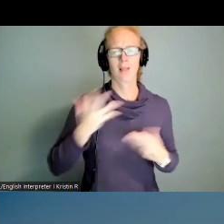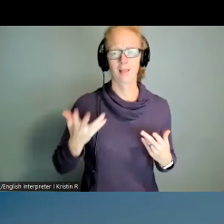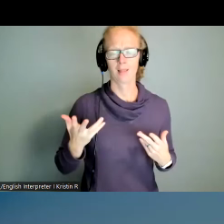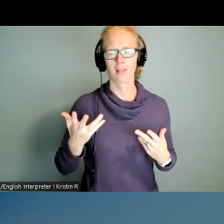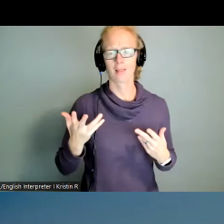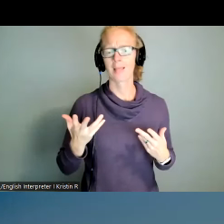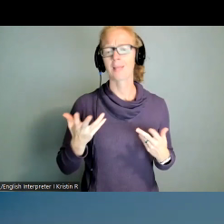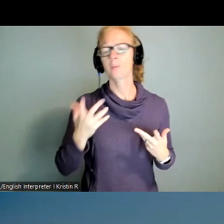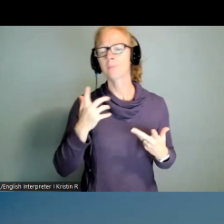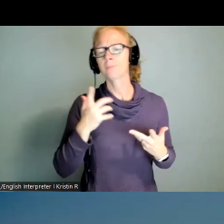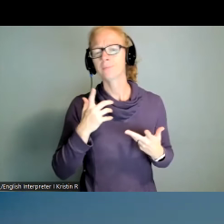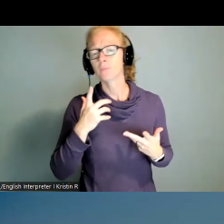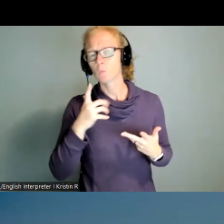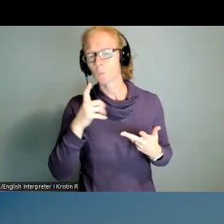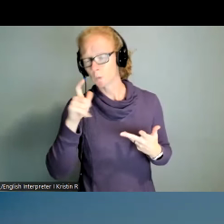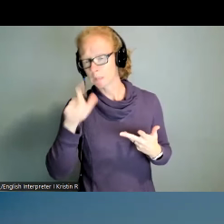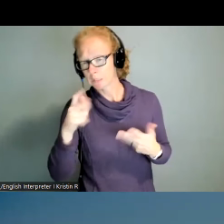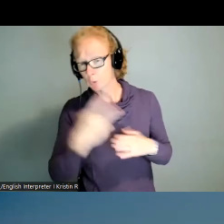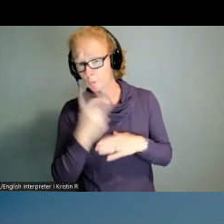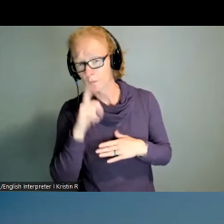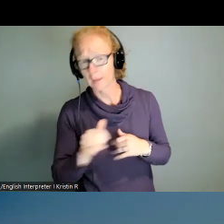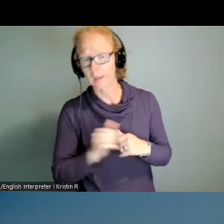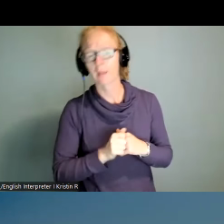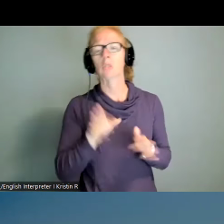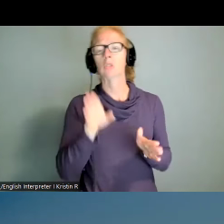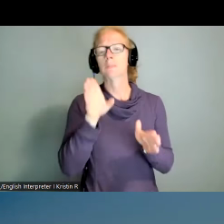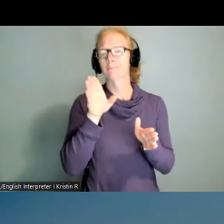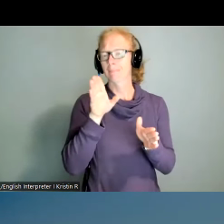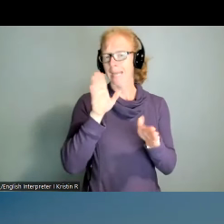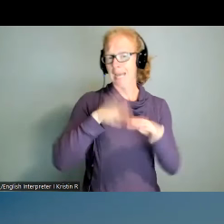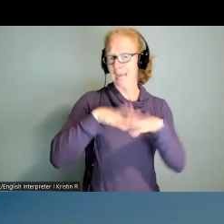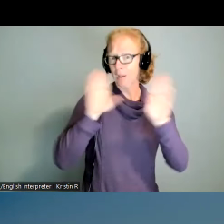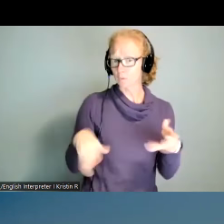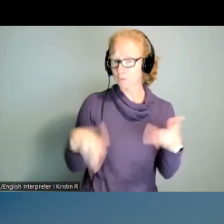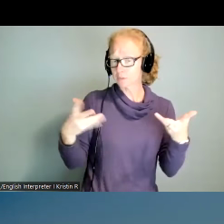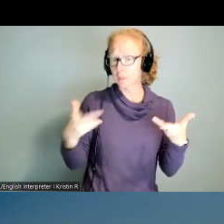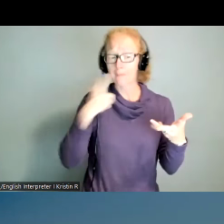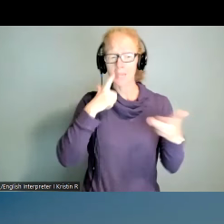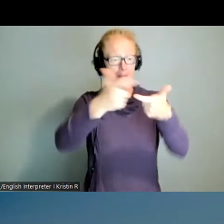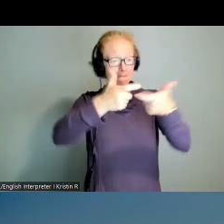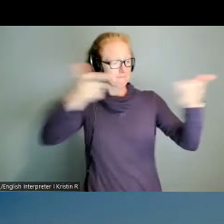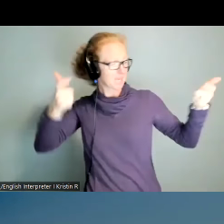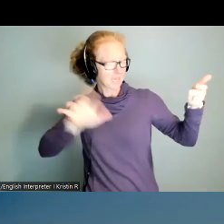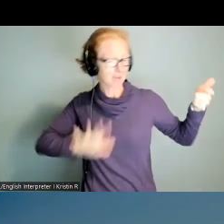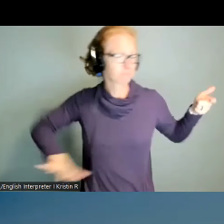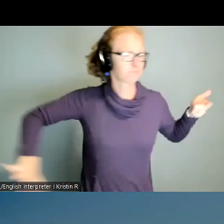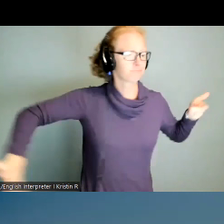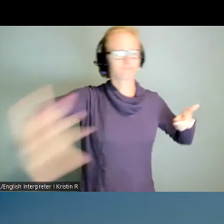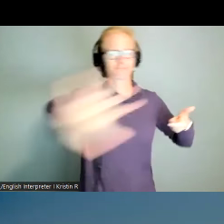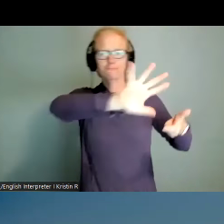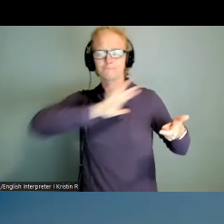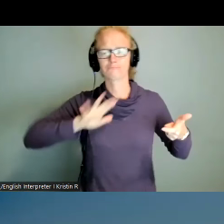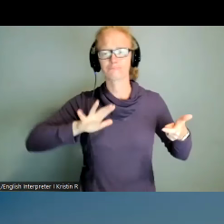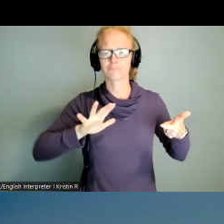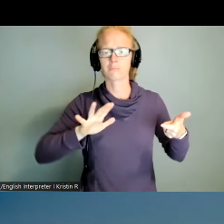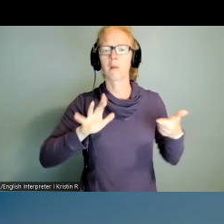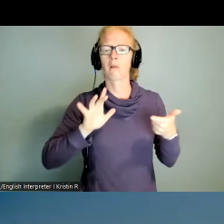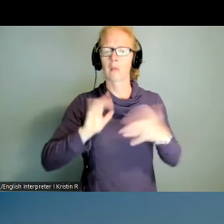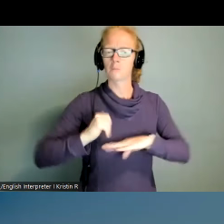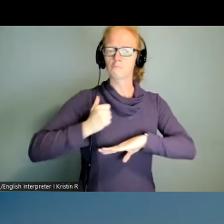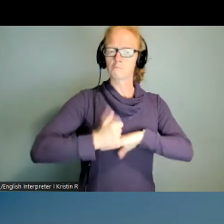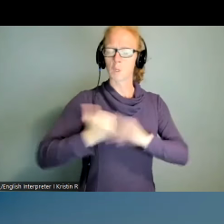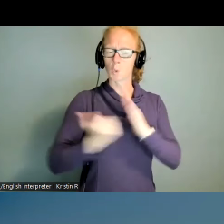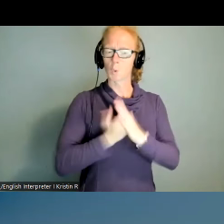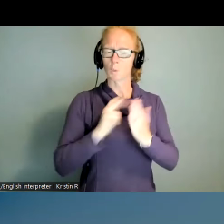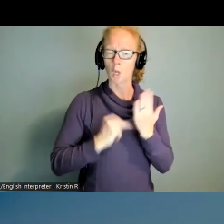them, chief among which has been housing. The generous size of golf courses offers a unique opportunity to develop impactful projects